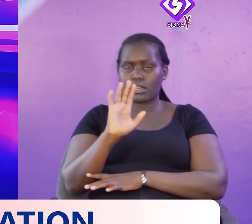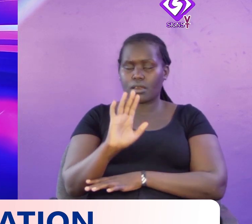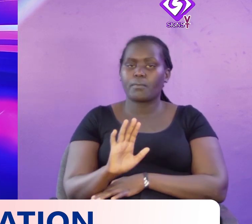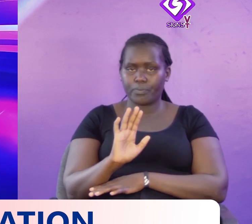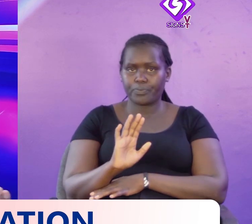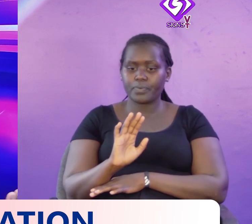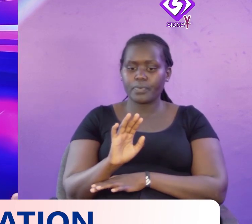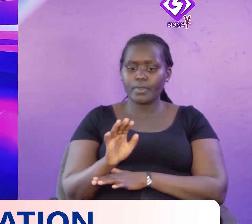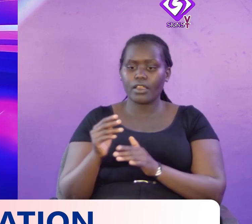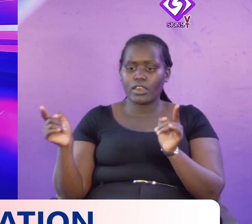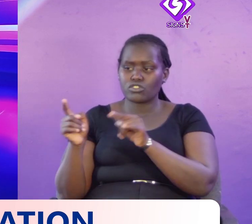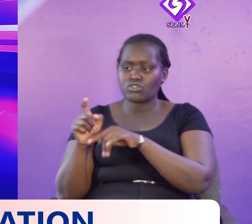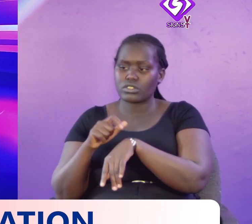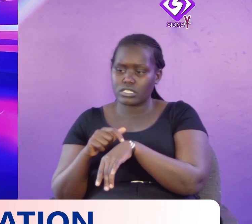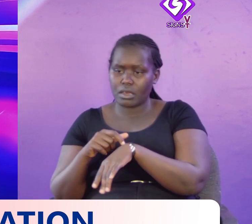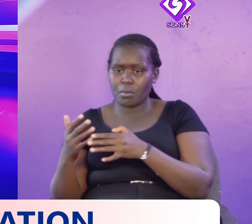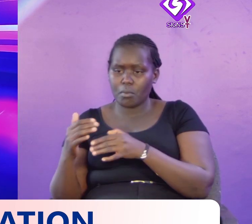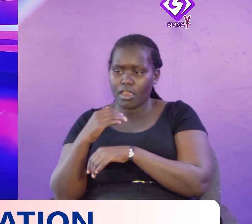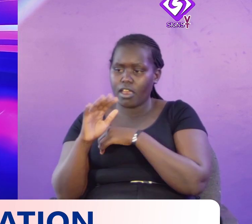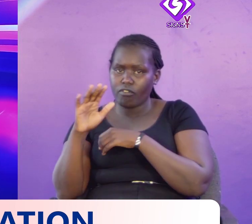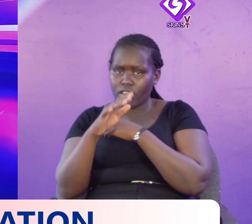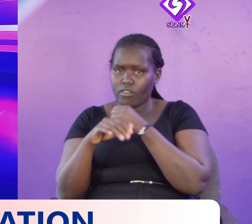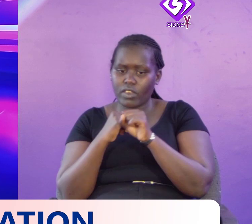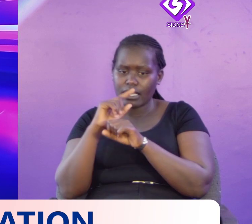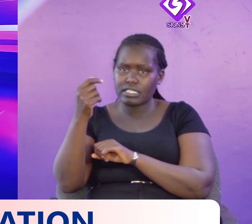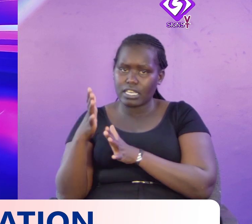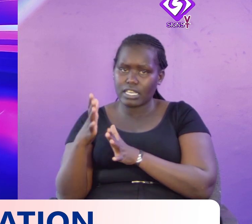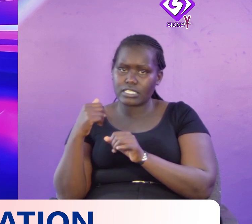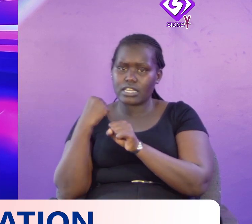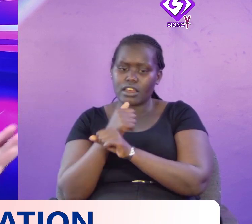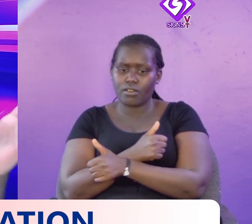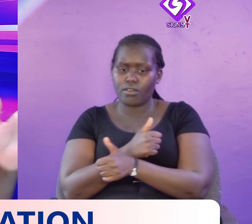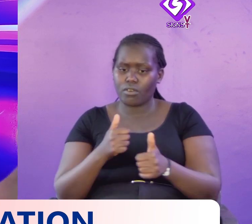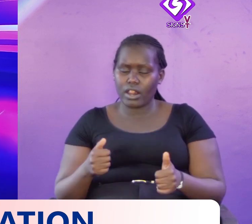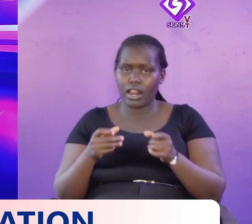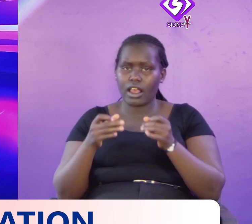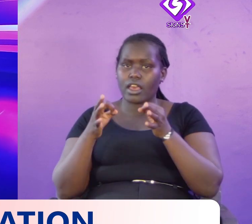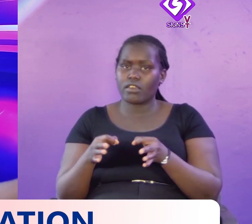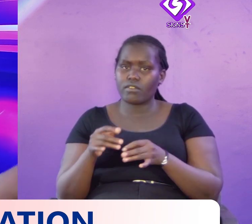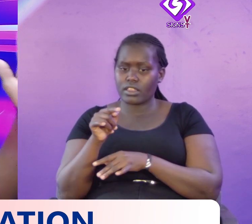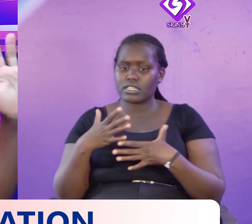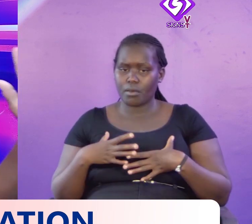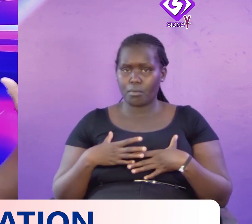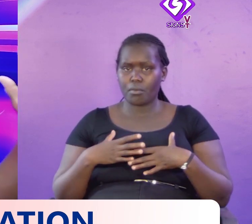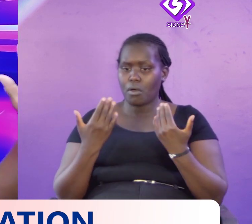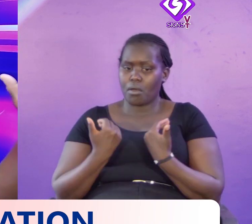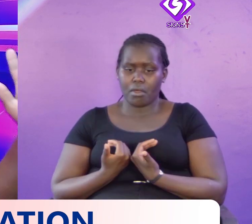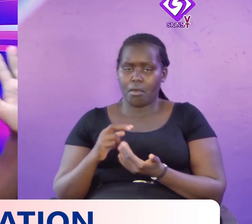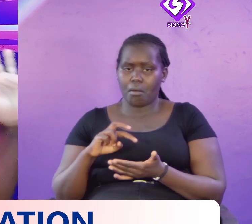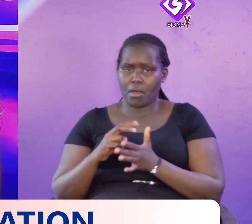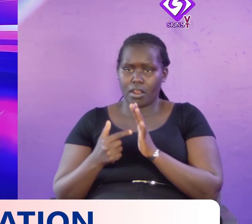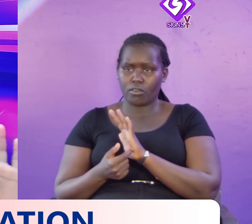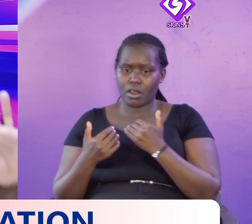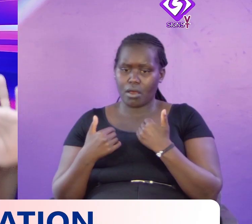a very short time, in a span of 5 years, Kenya had done so well. So if these people, Mimi, I'm not